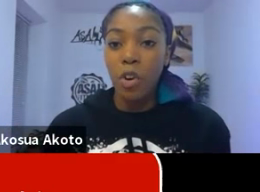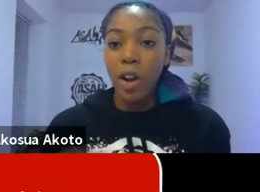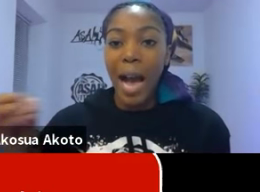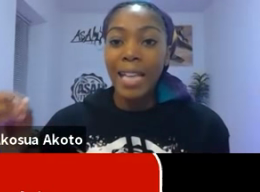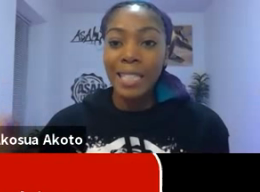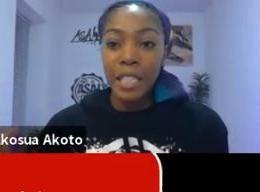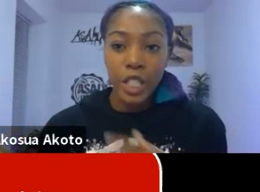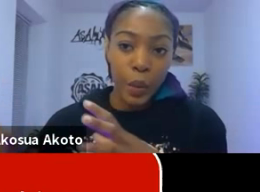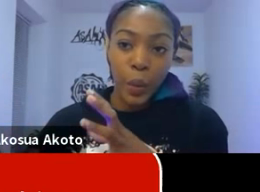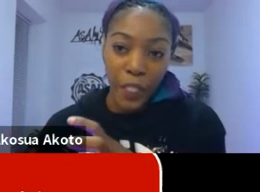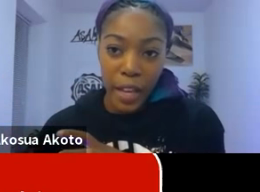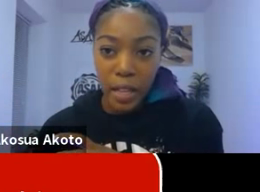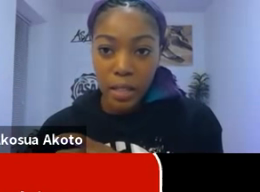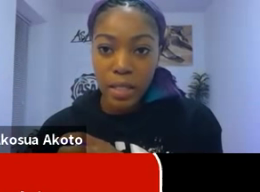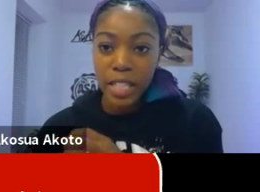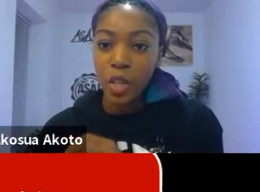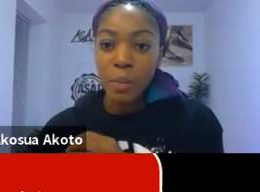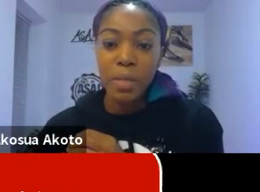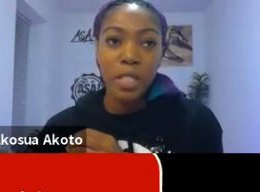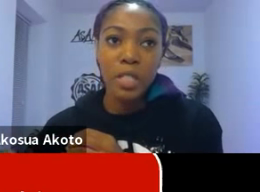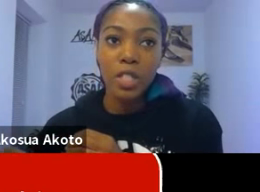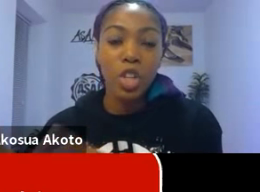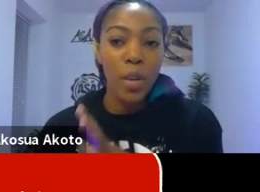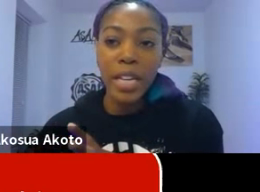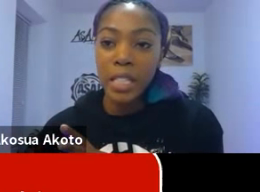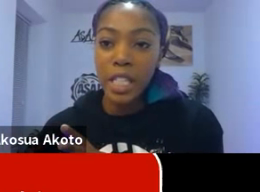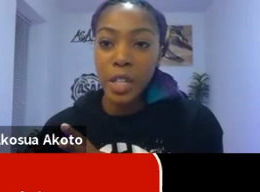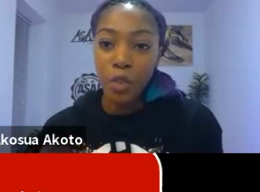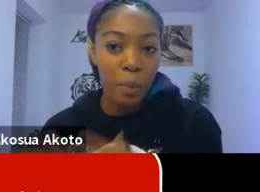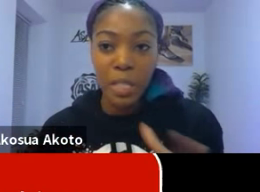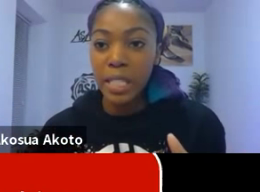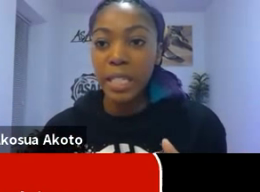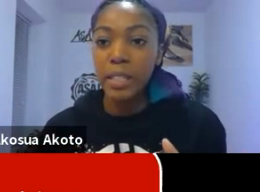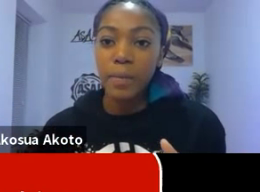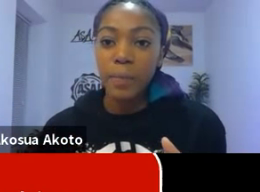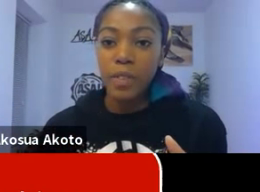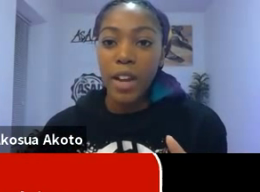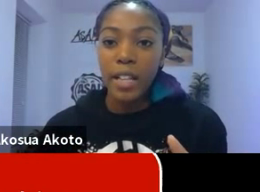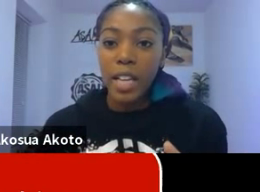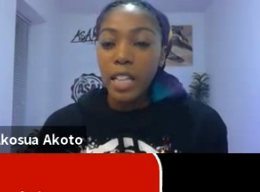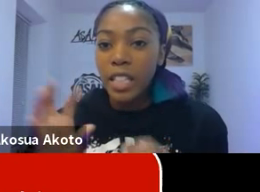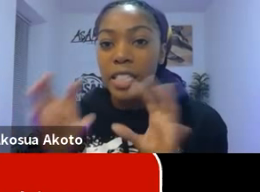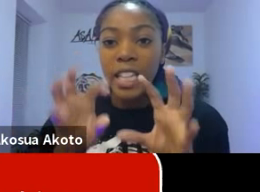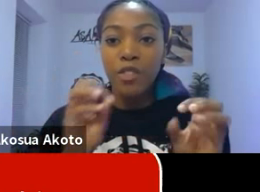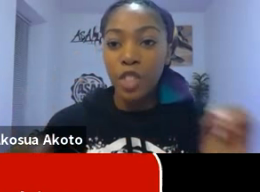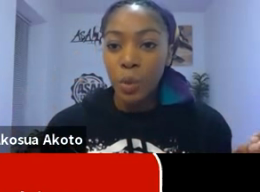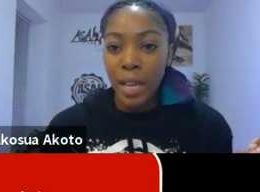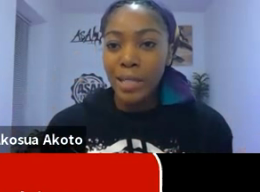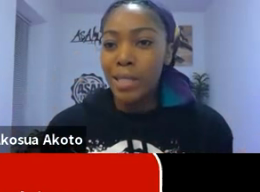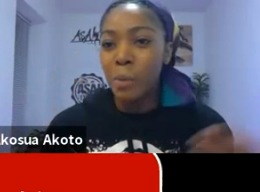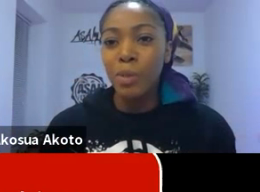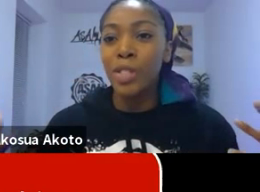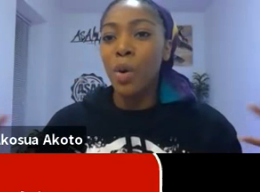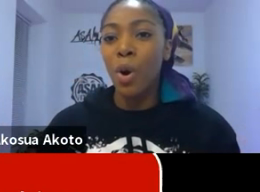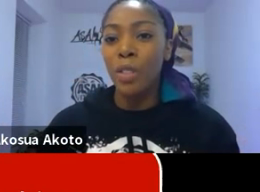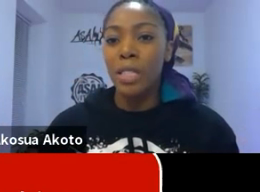looking for identical things, it's gonna be so easy for people to steal it, right? These individual